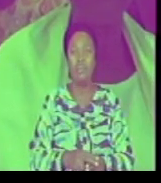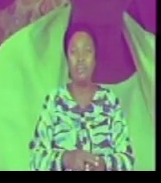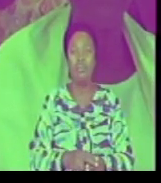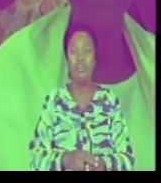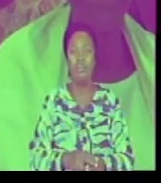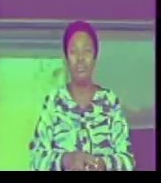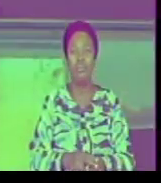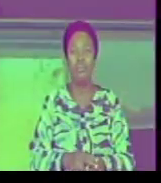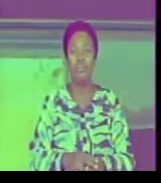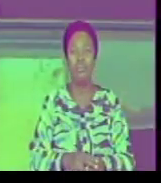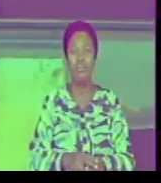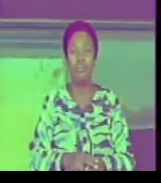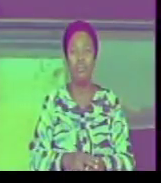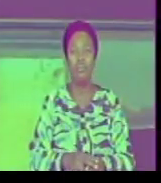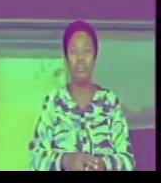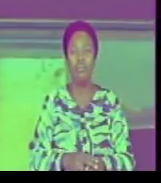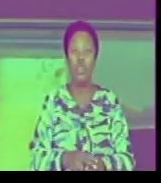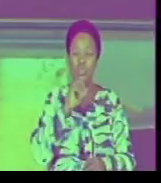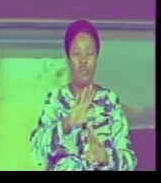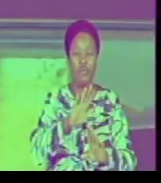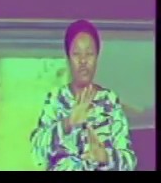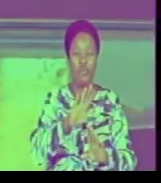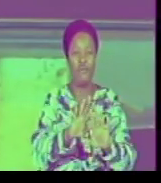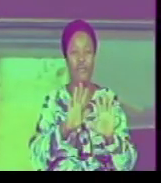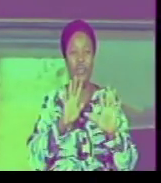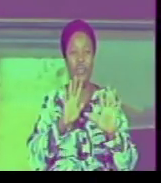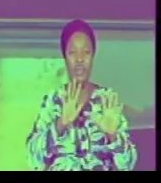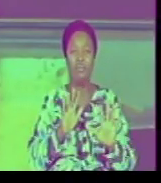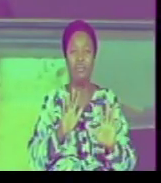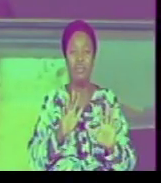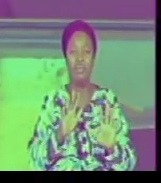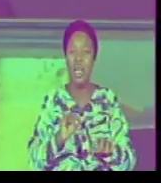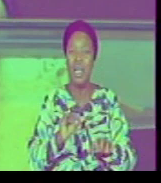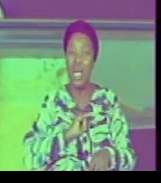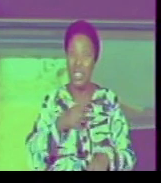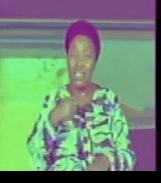You will not fear. I said, you will not fear.